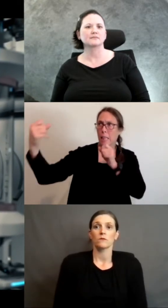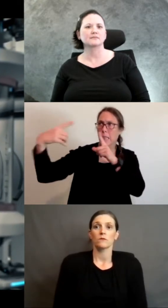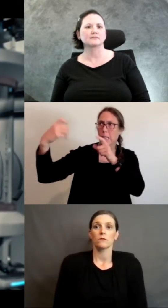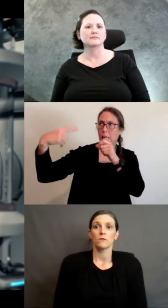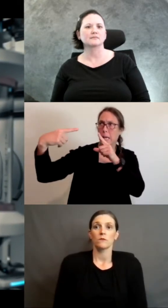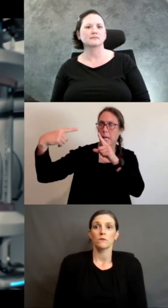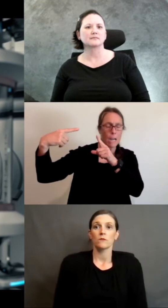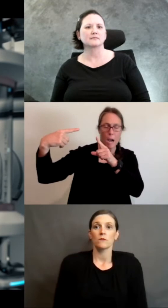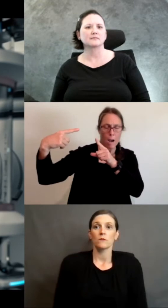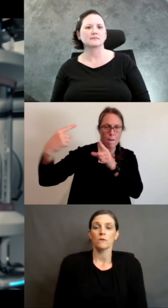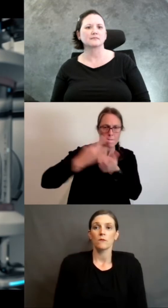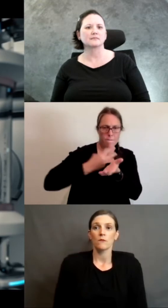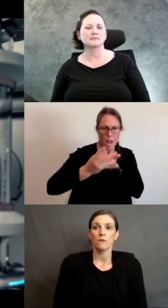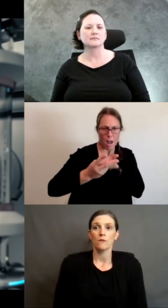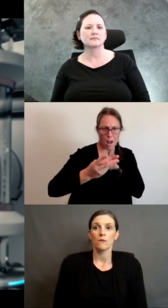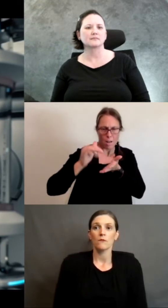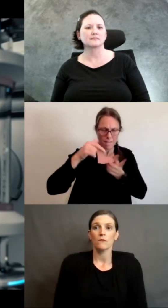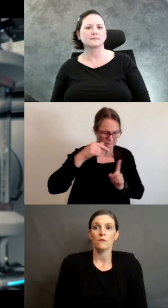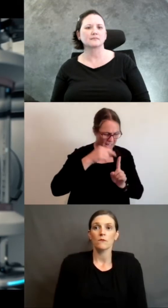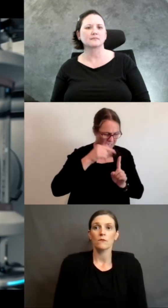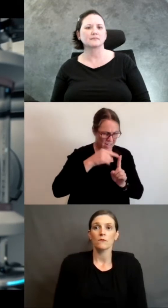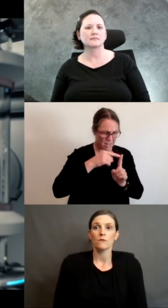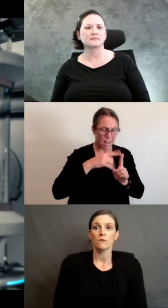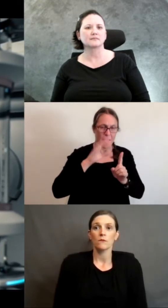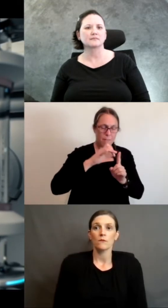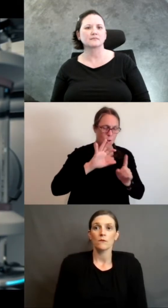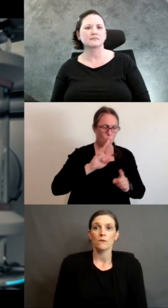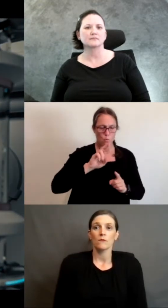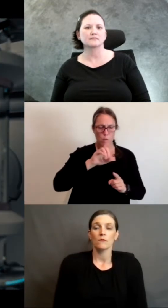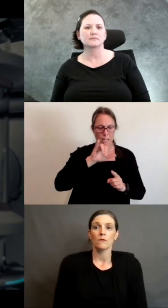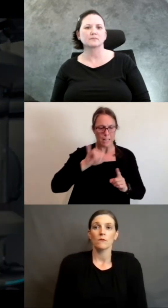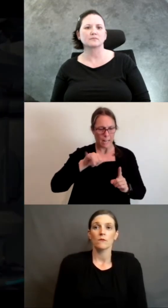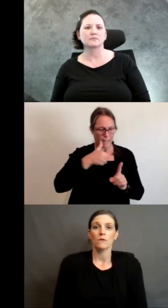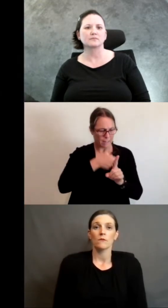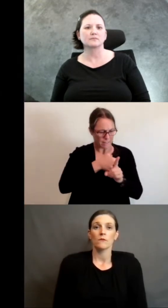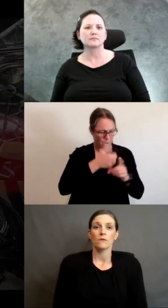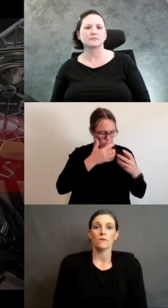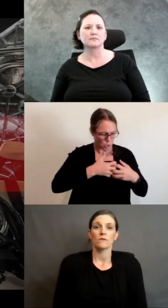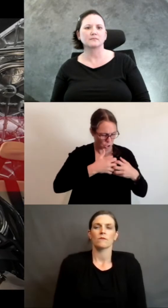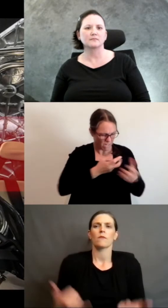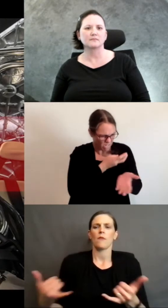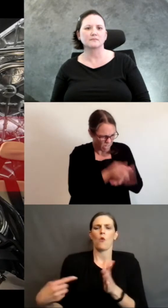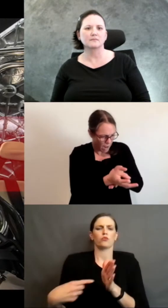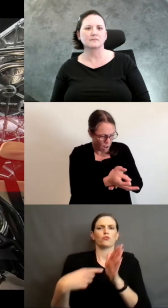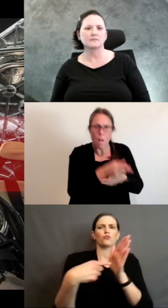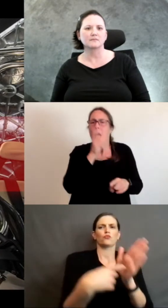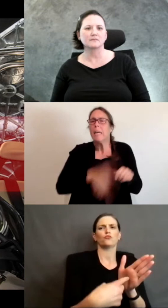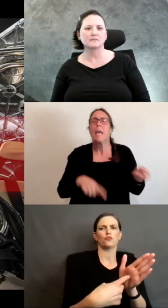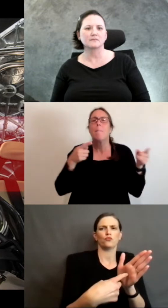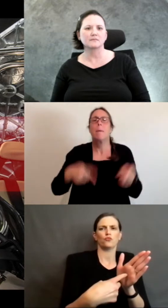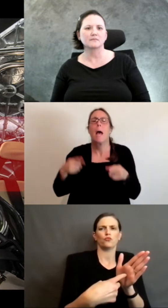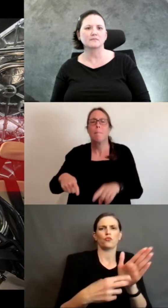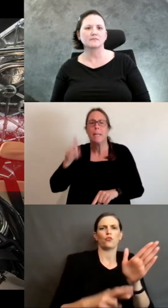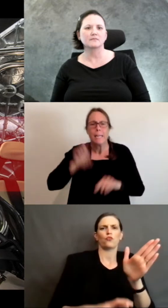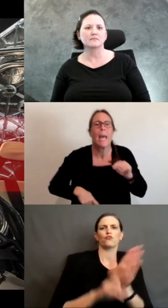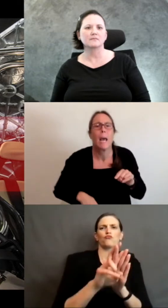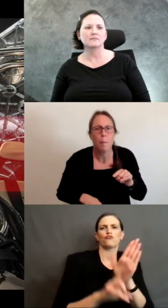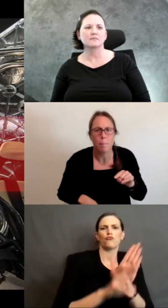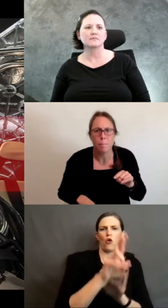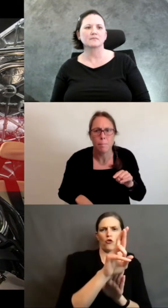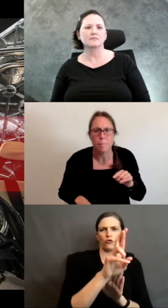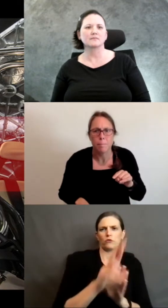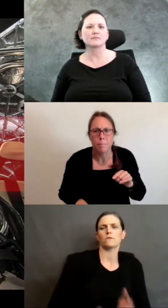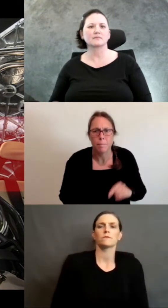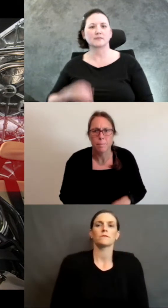failing. This cannot be happening. Cut to the bridge of the spaceship. Wait, what's